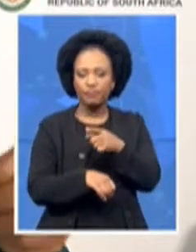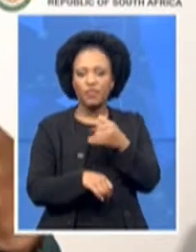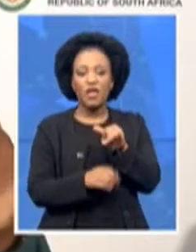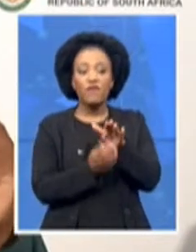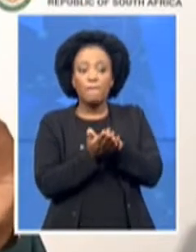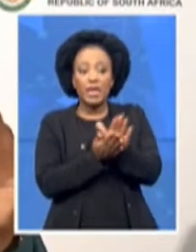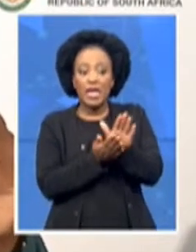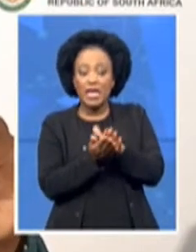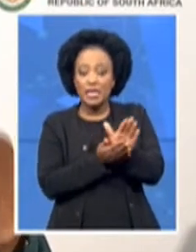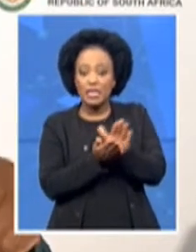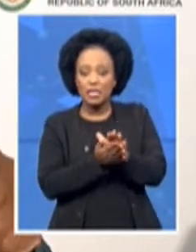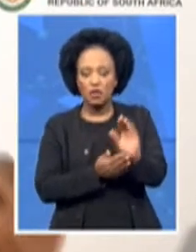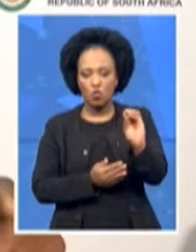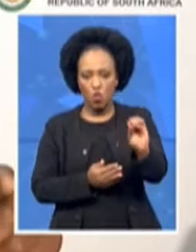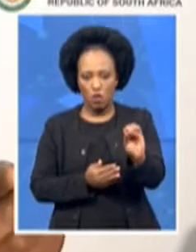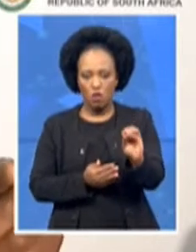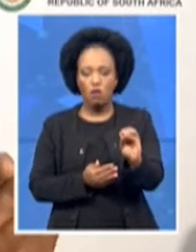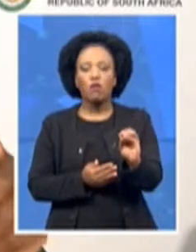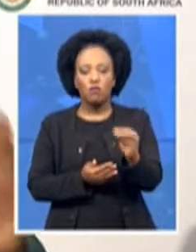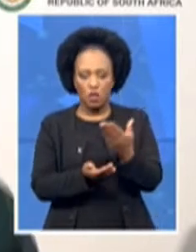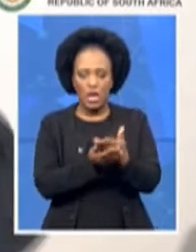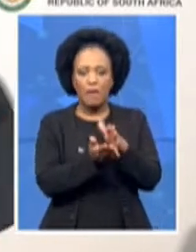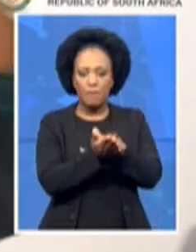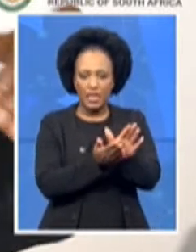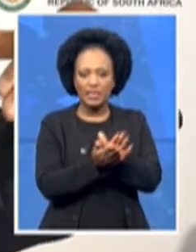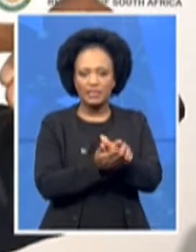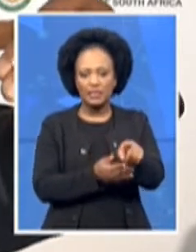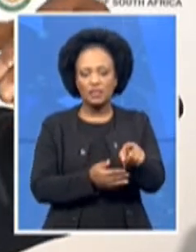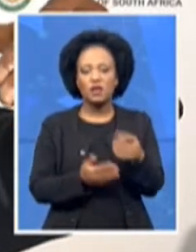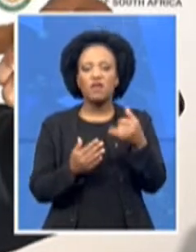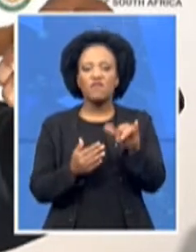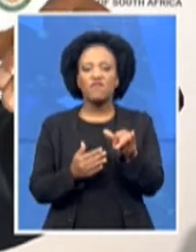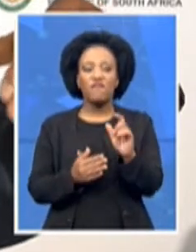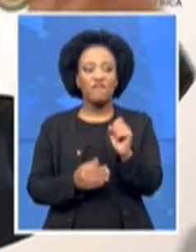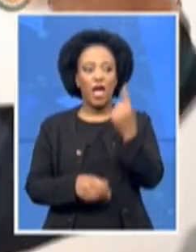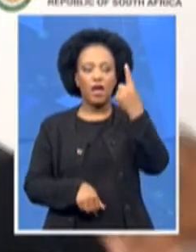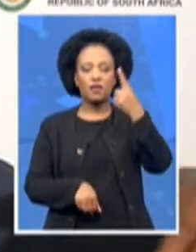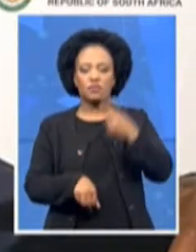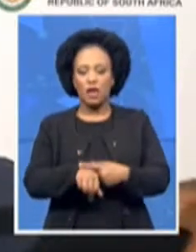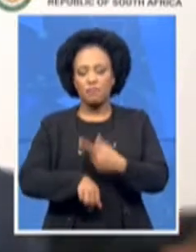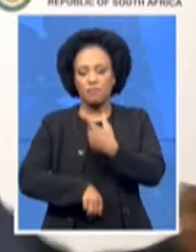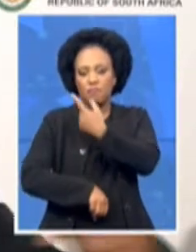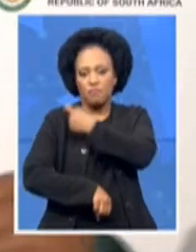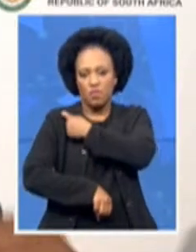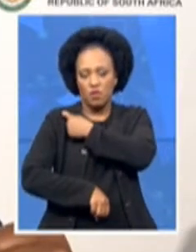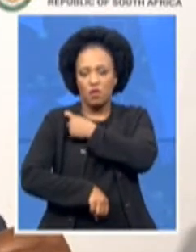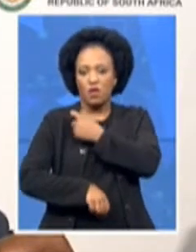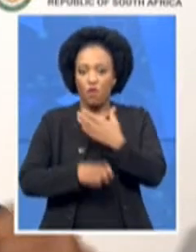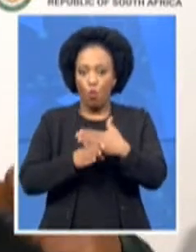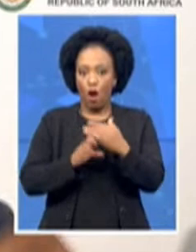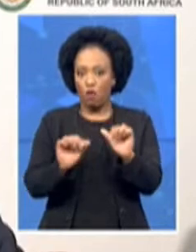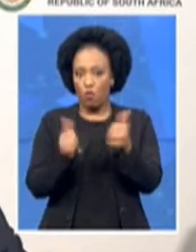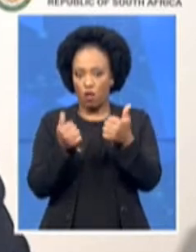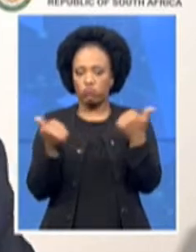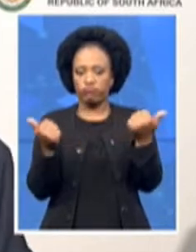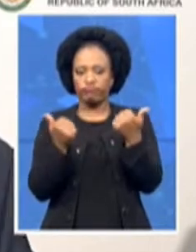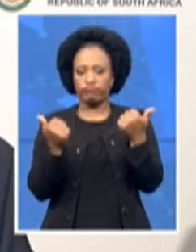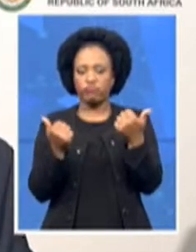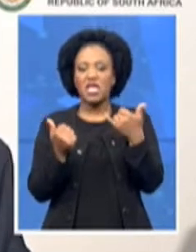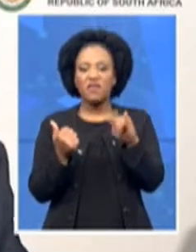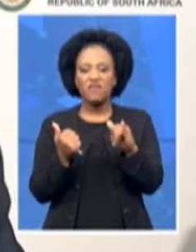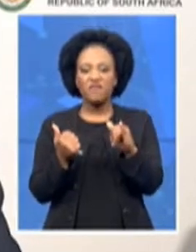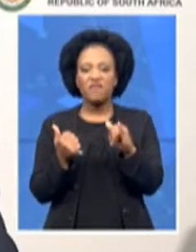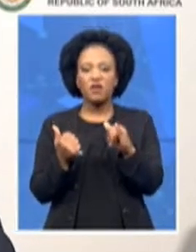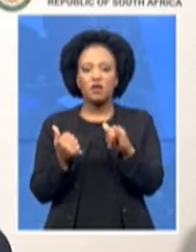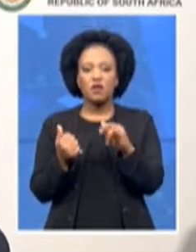print. When you are vaccinating for the first time, once this thing is working, if you indicate after your jab that, hey, I need the